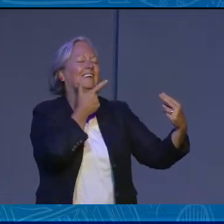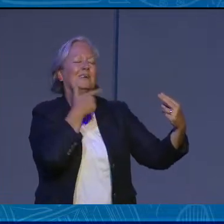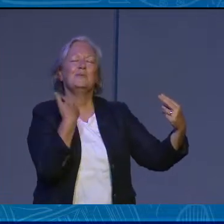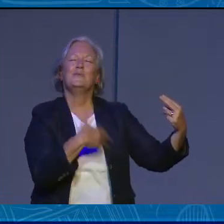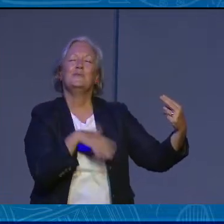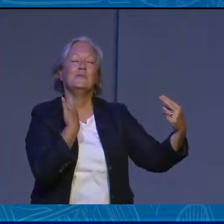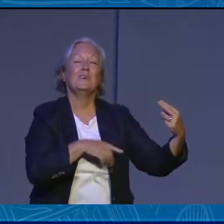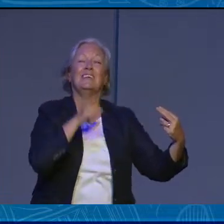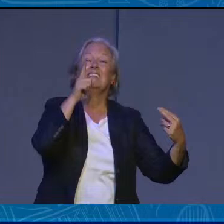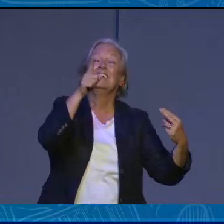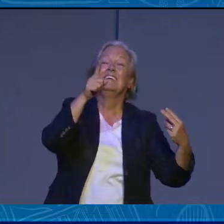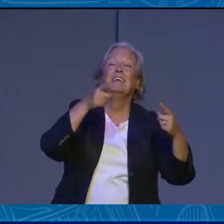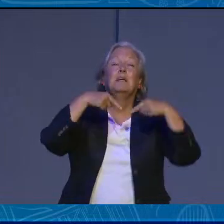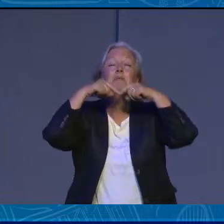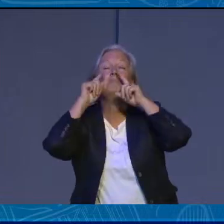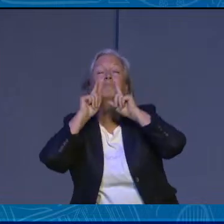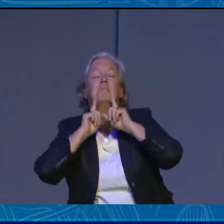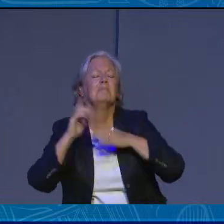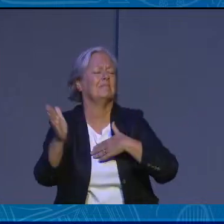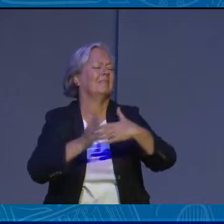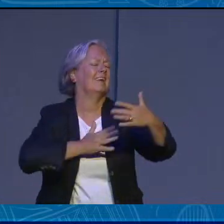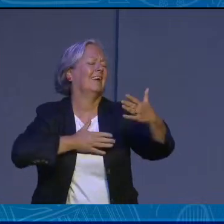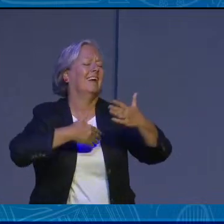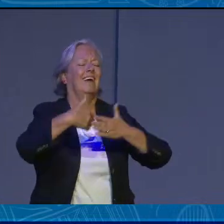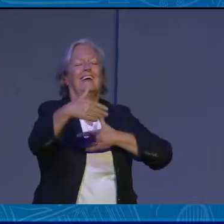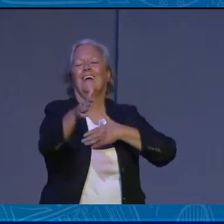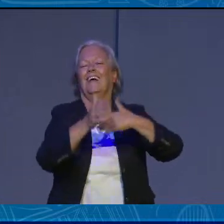rainy day.